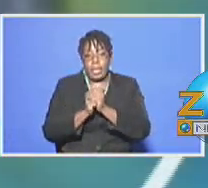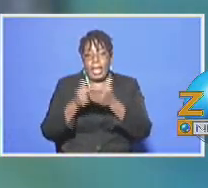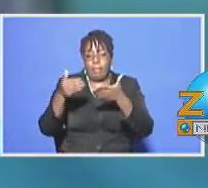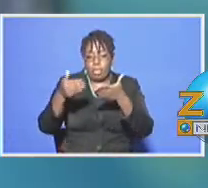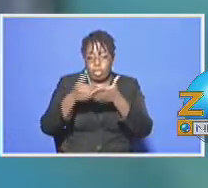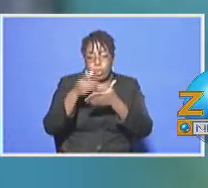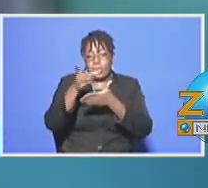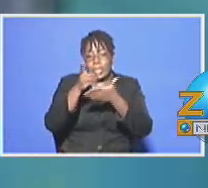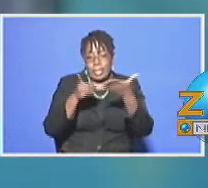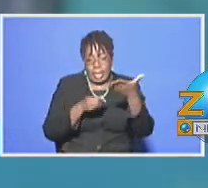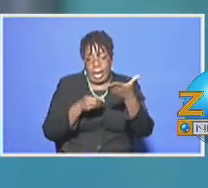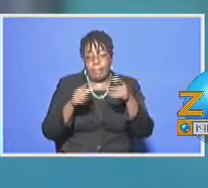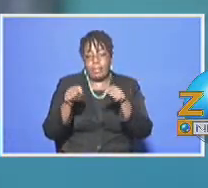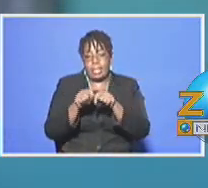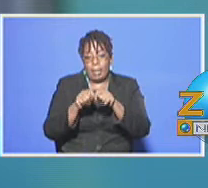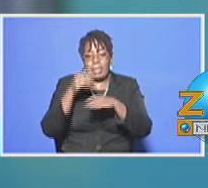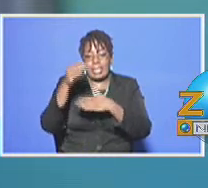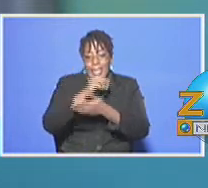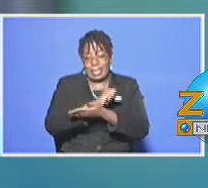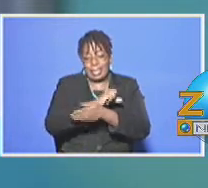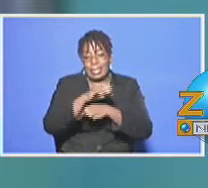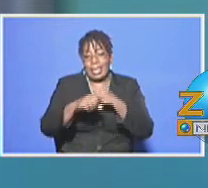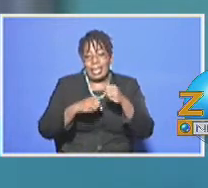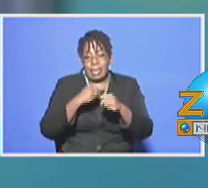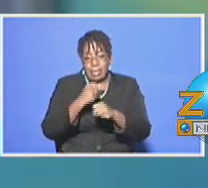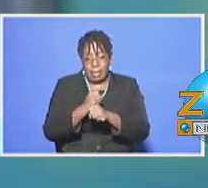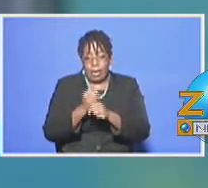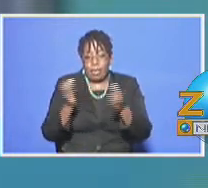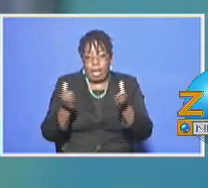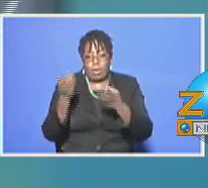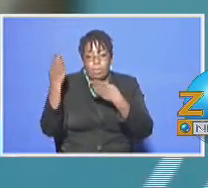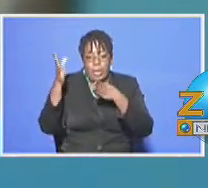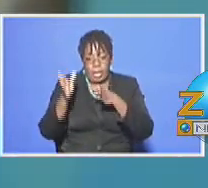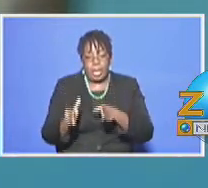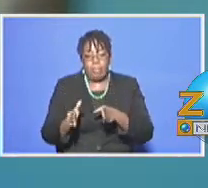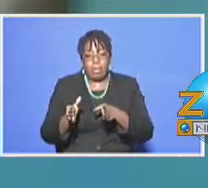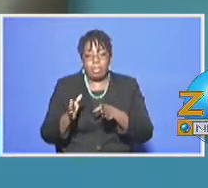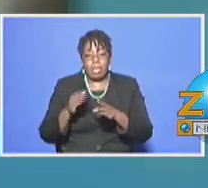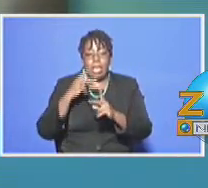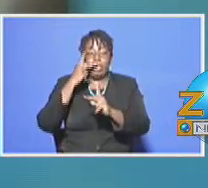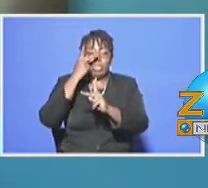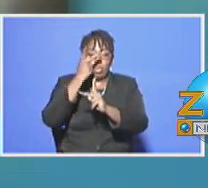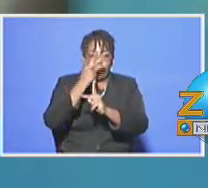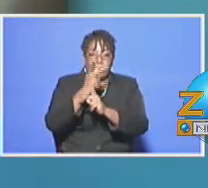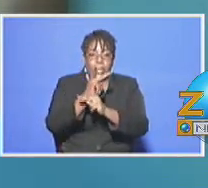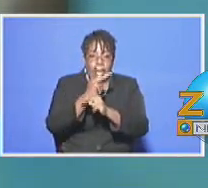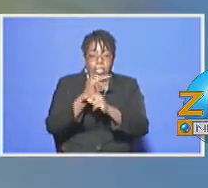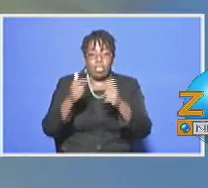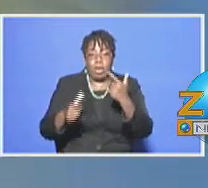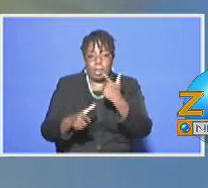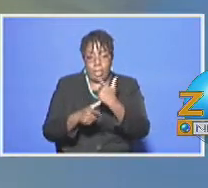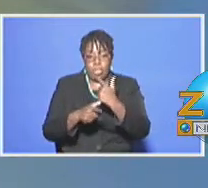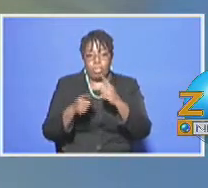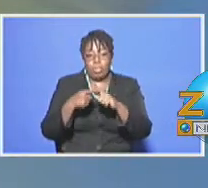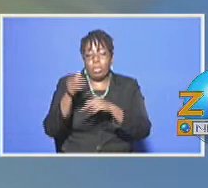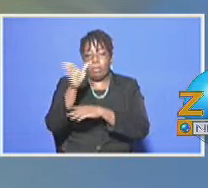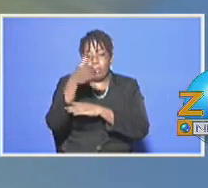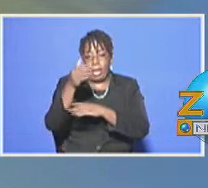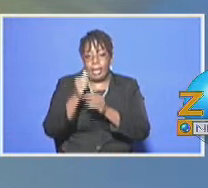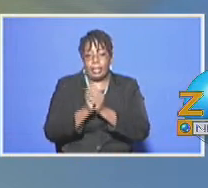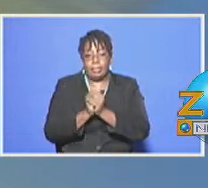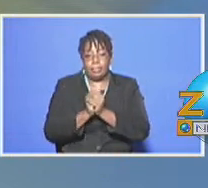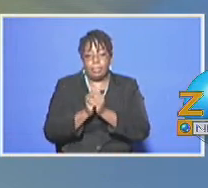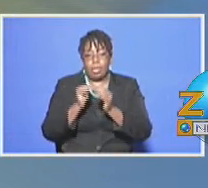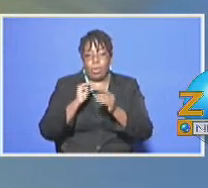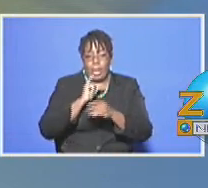year, Coakley also encouraged Bahamians everywhere to continue to pledge their allegiance to our national flag. When I walk into stores